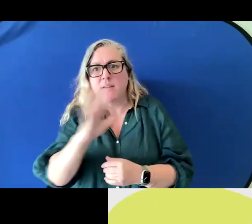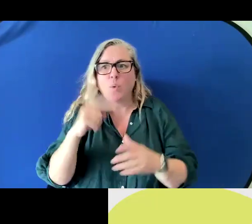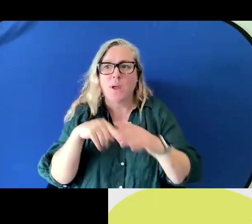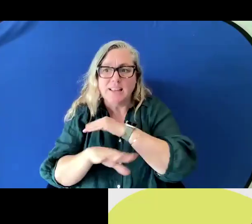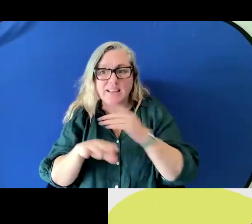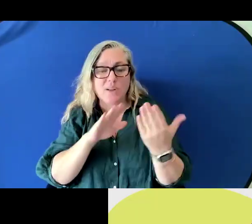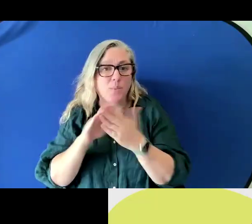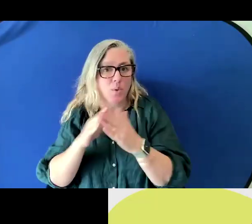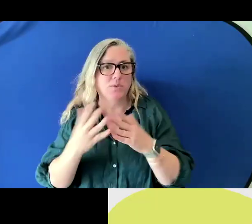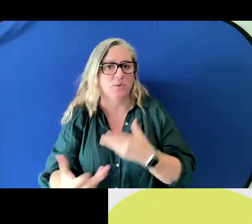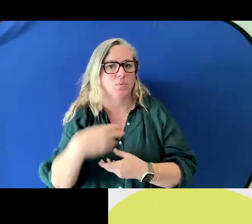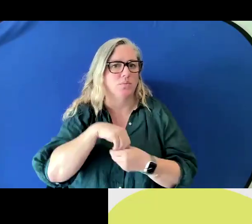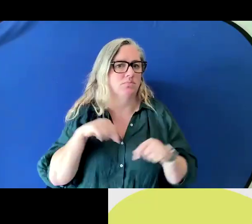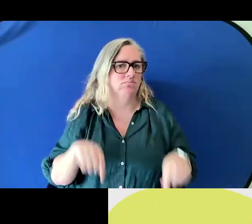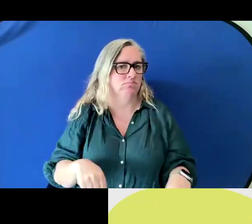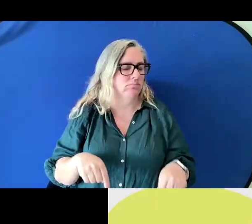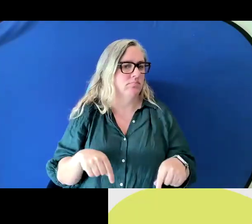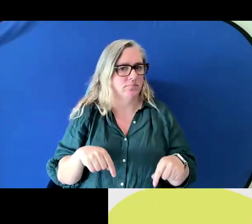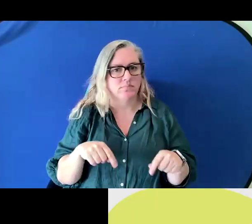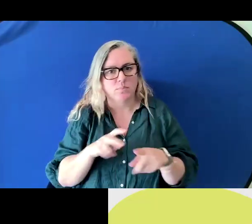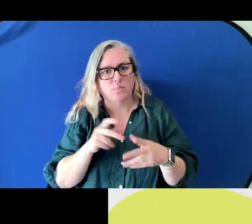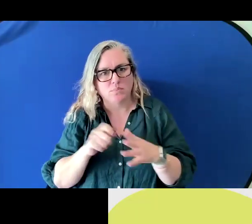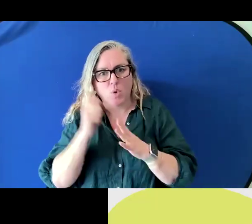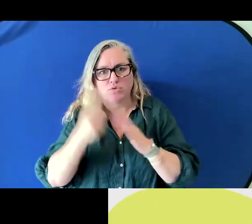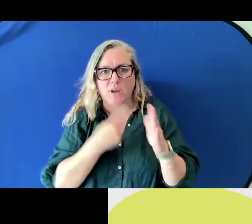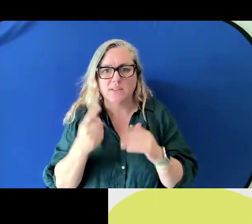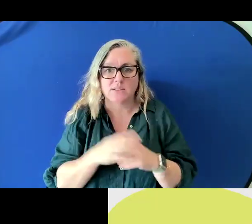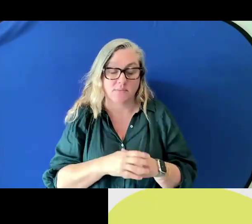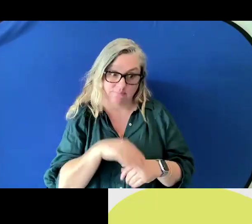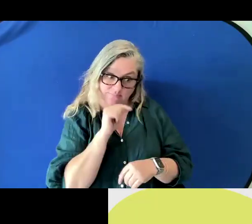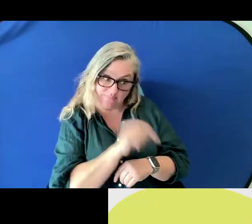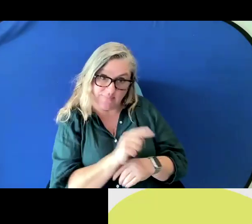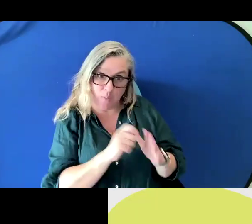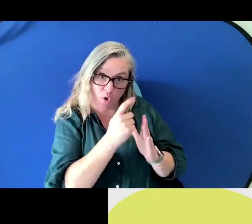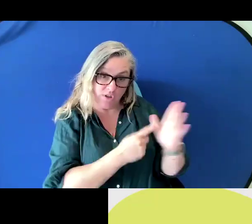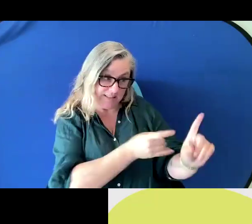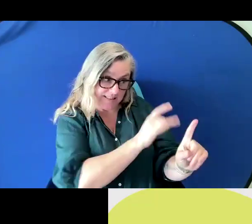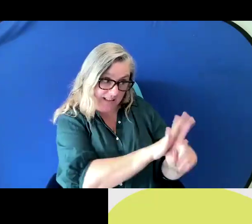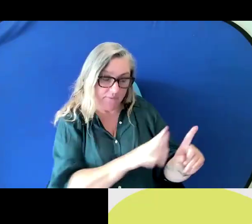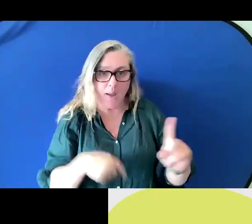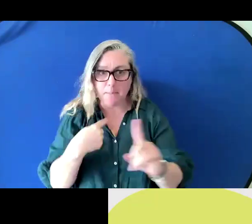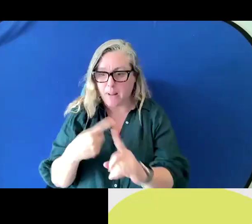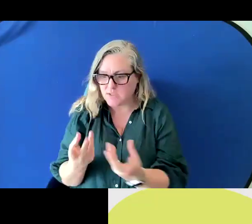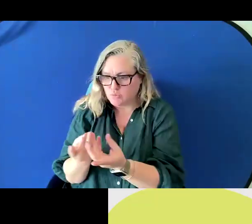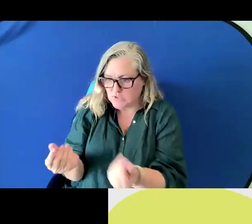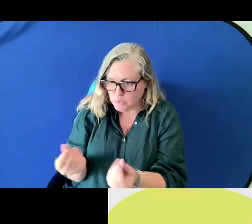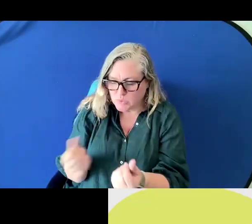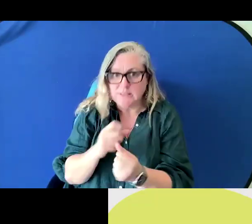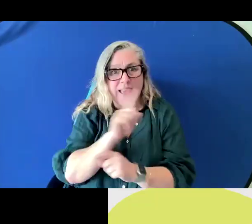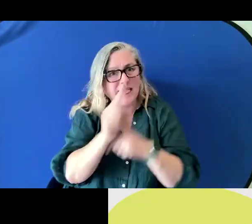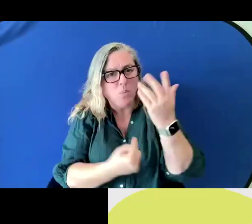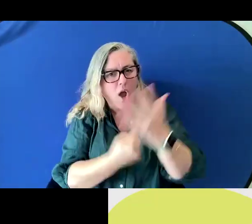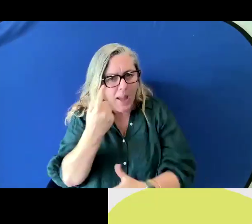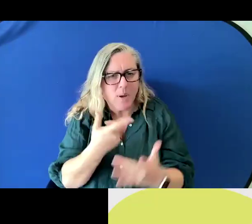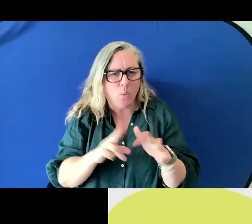journey. This project and the resources are such a powerful example of what happens when we listen deeply and we work with